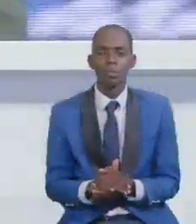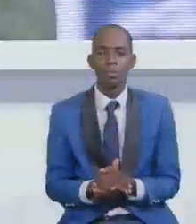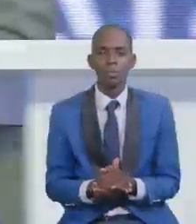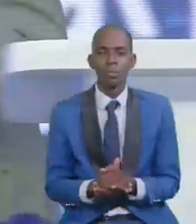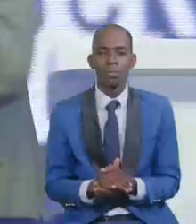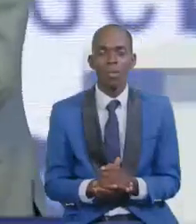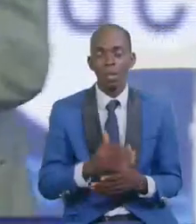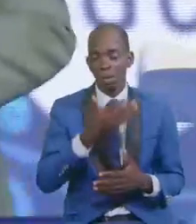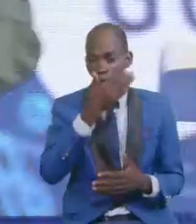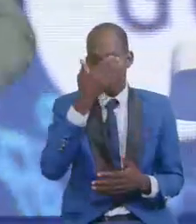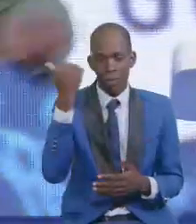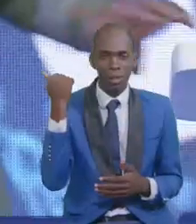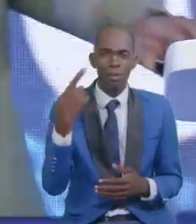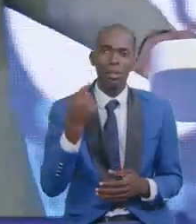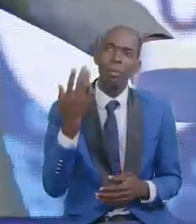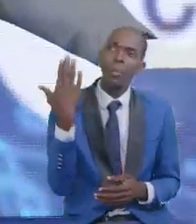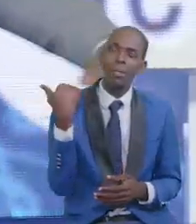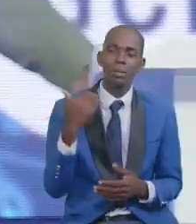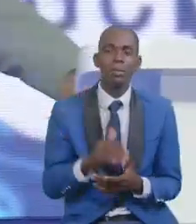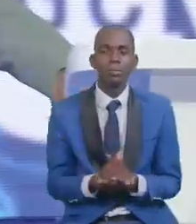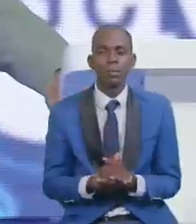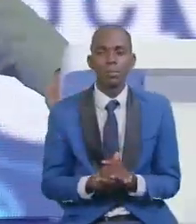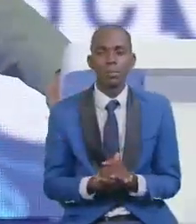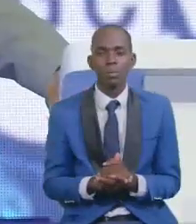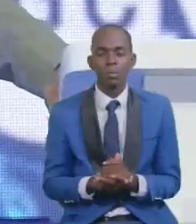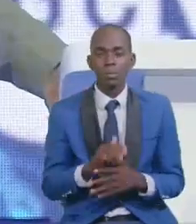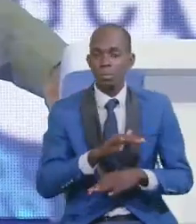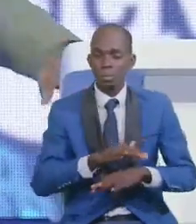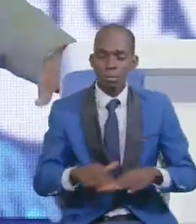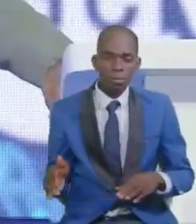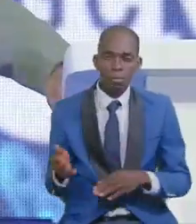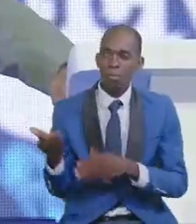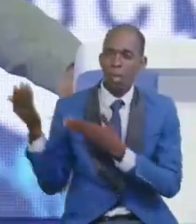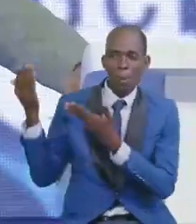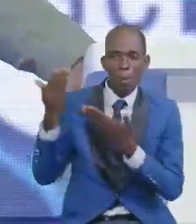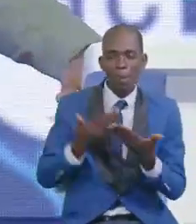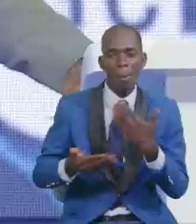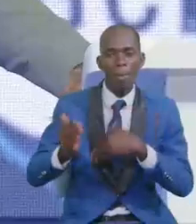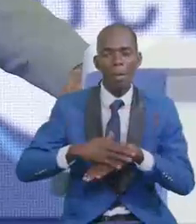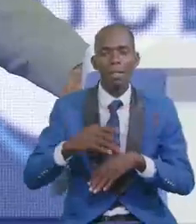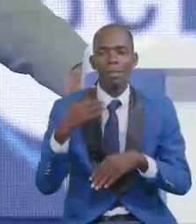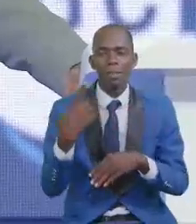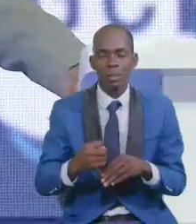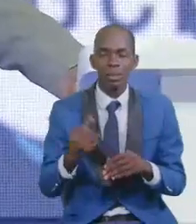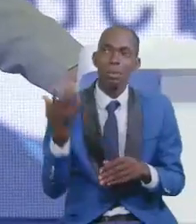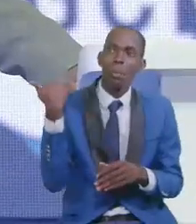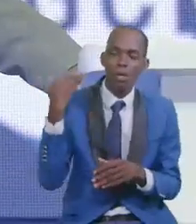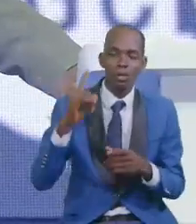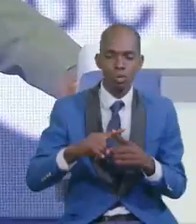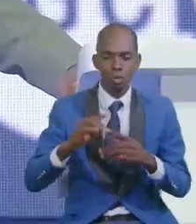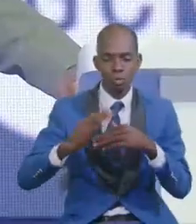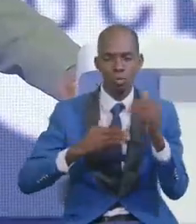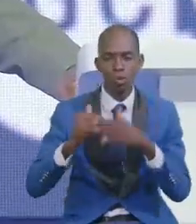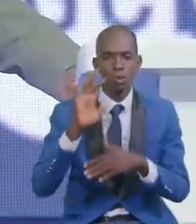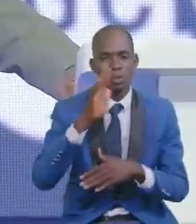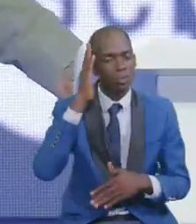forget the past. Don't borrow the past to plan the future.